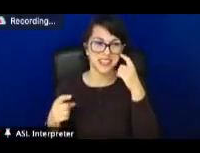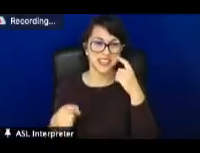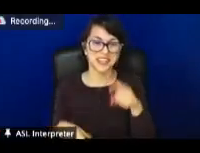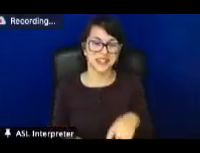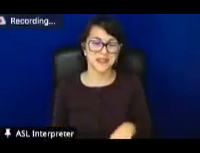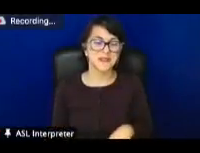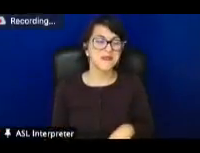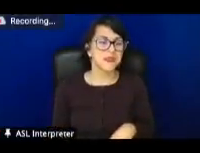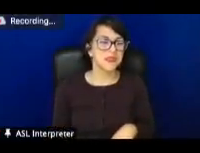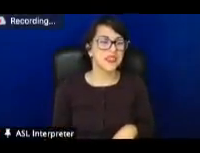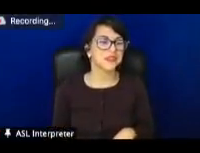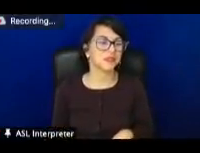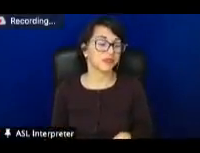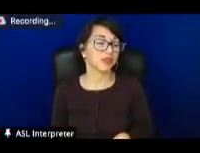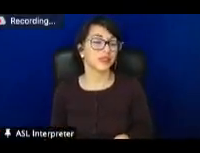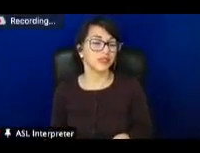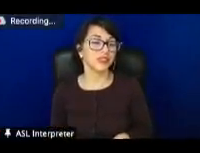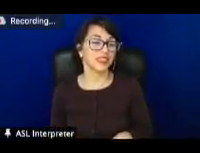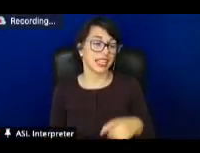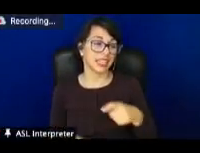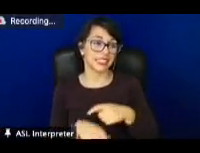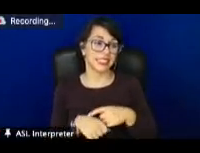Your timer is complete, Chair.